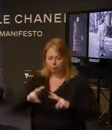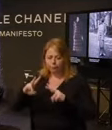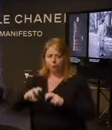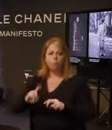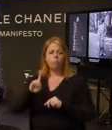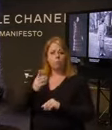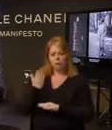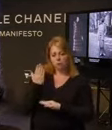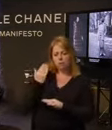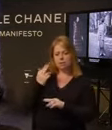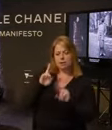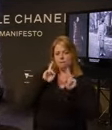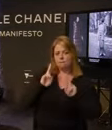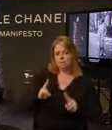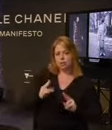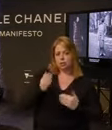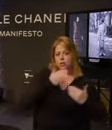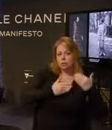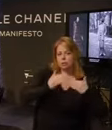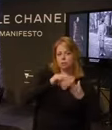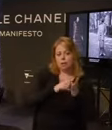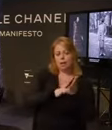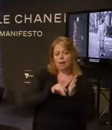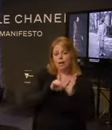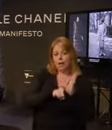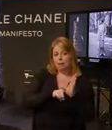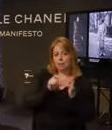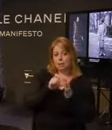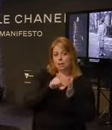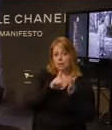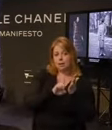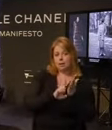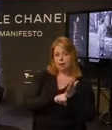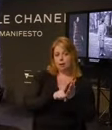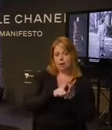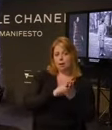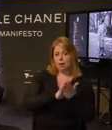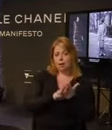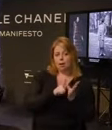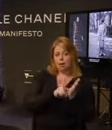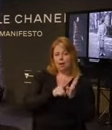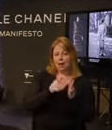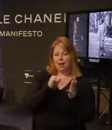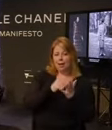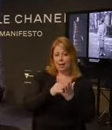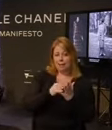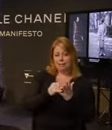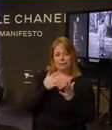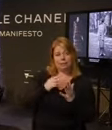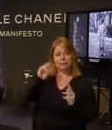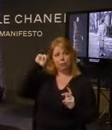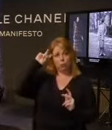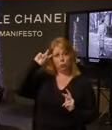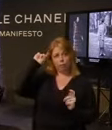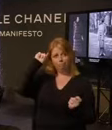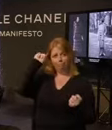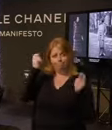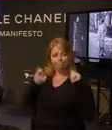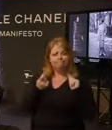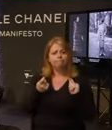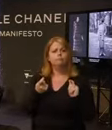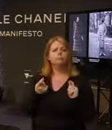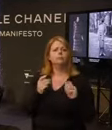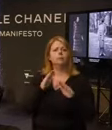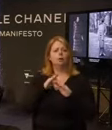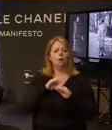fashion historian and writer Amy De La Haye has suggested that we also need to, I suppose, recalibrate our thinking and our focus on the aesthetic